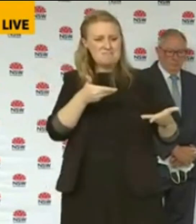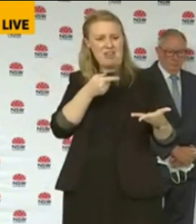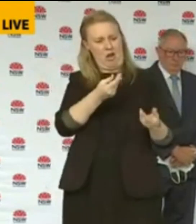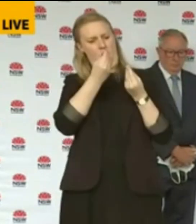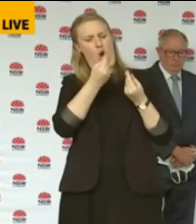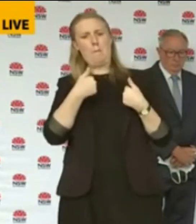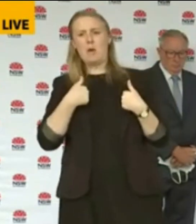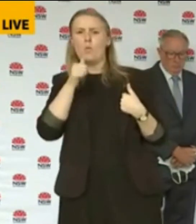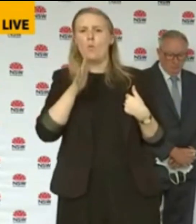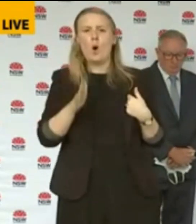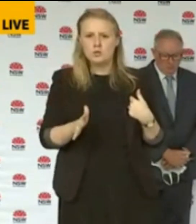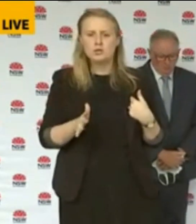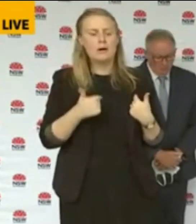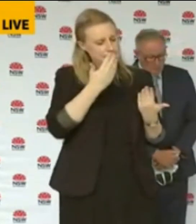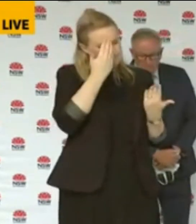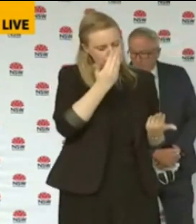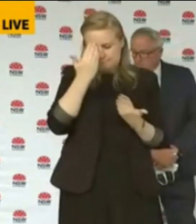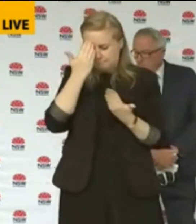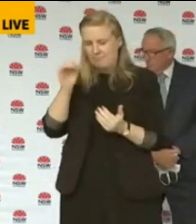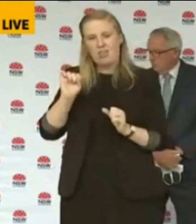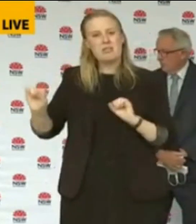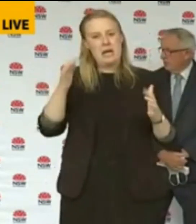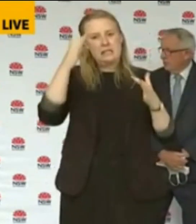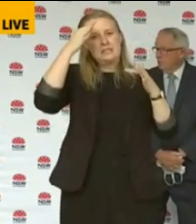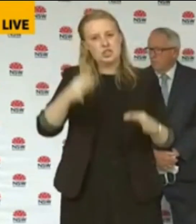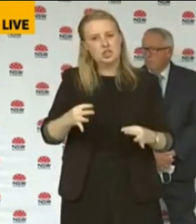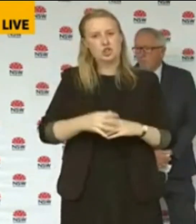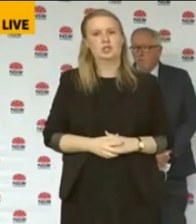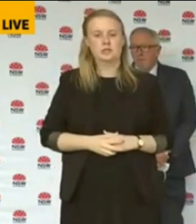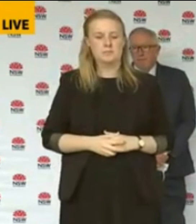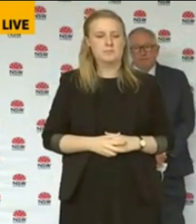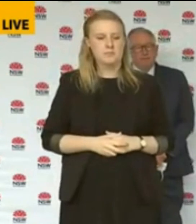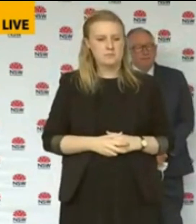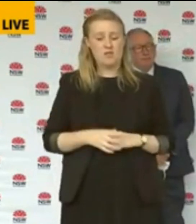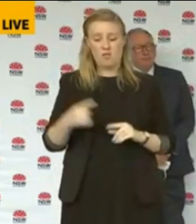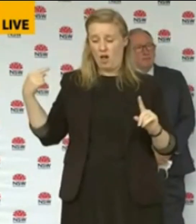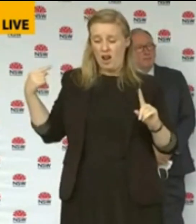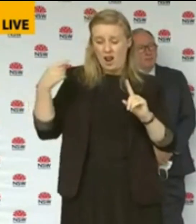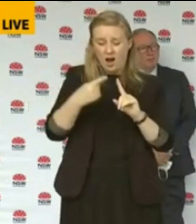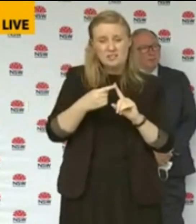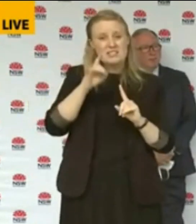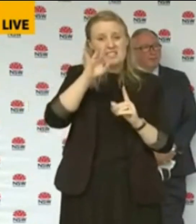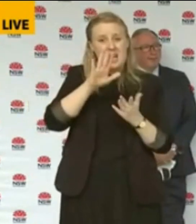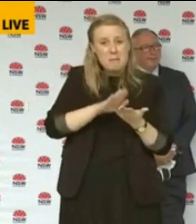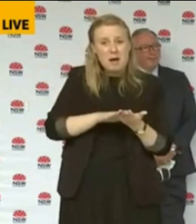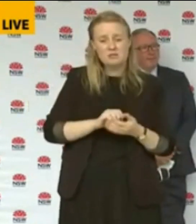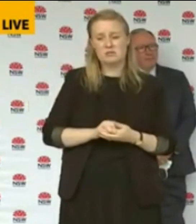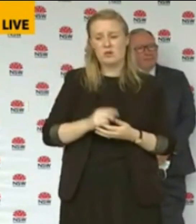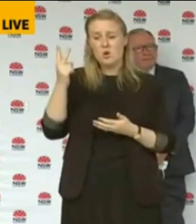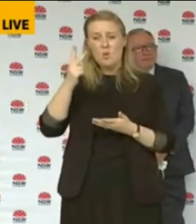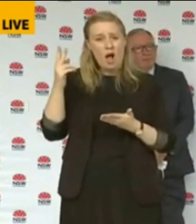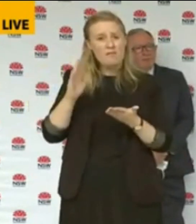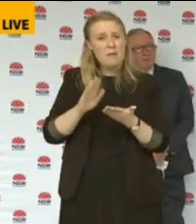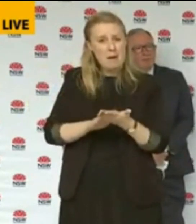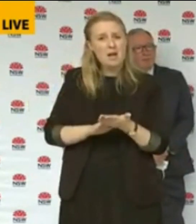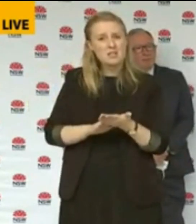Cabinet process, which has been successful. I think in the period of 10 to 12 months, what we have seen there during the height of the